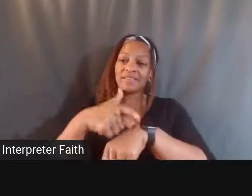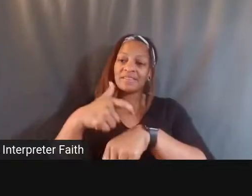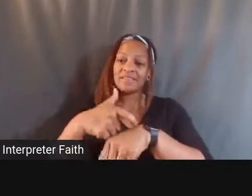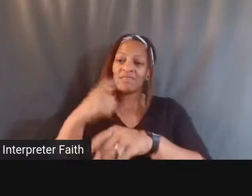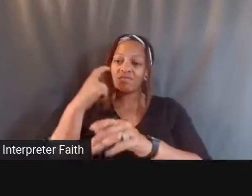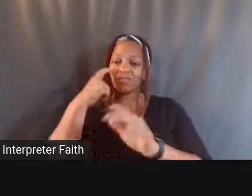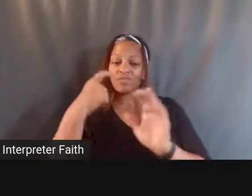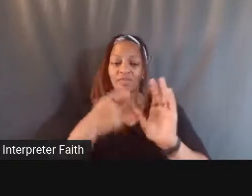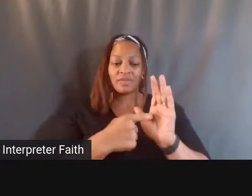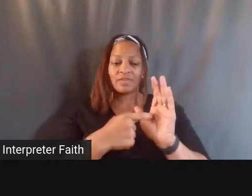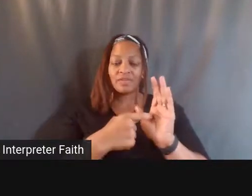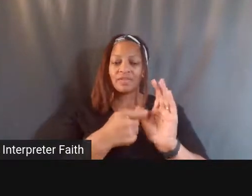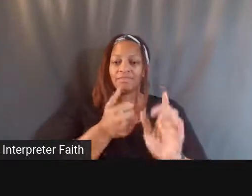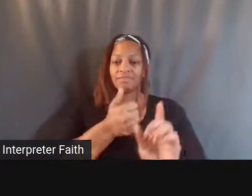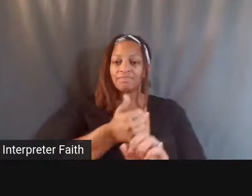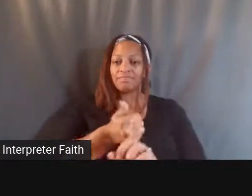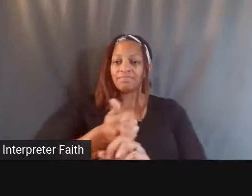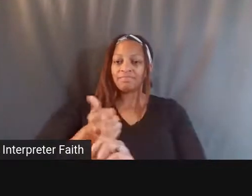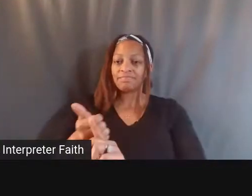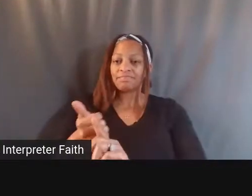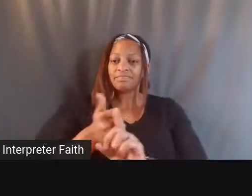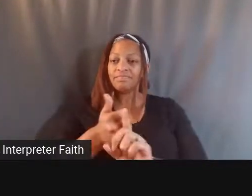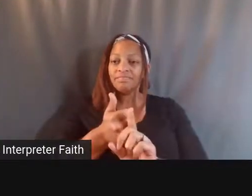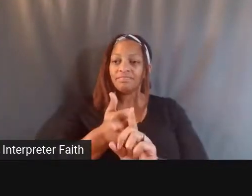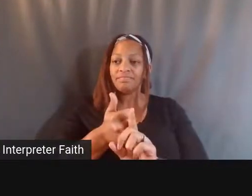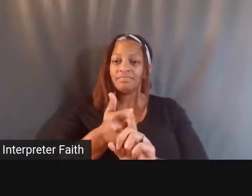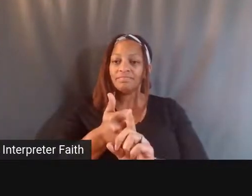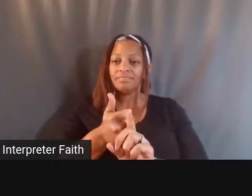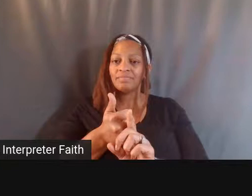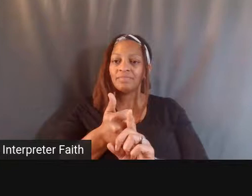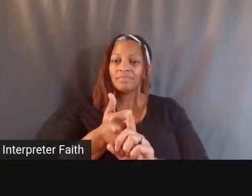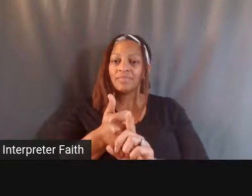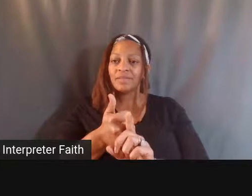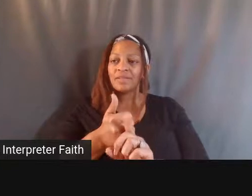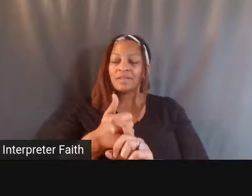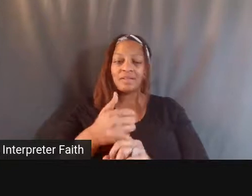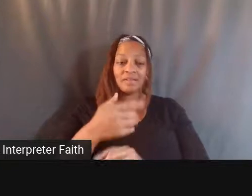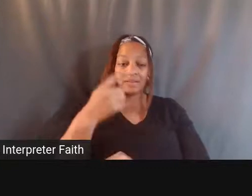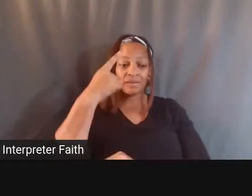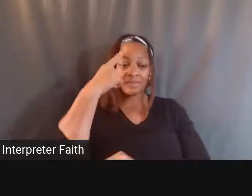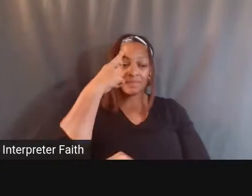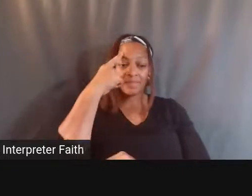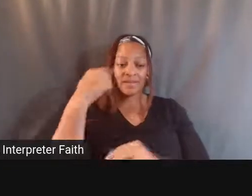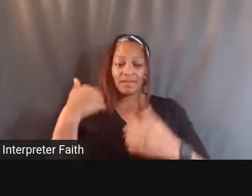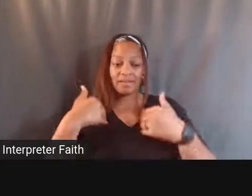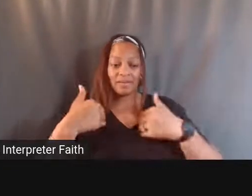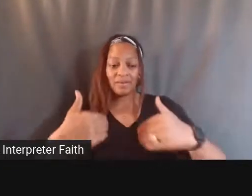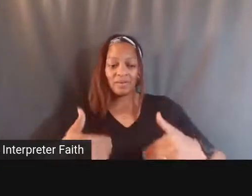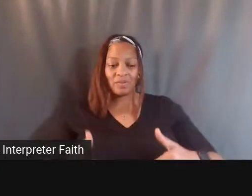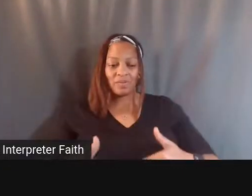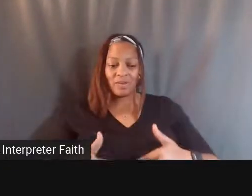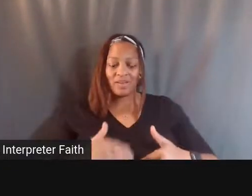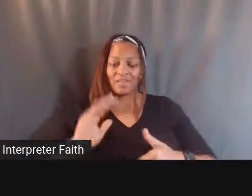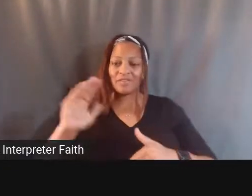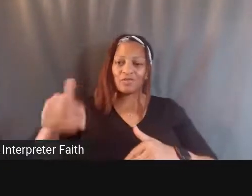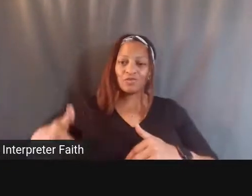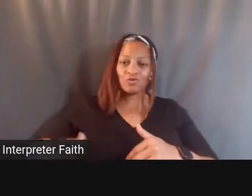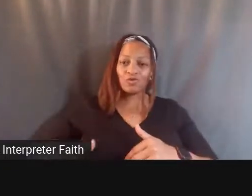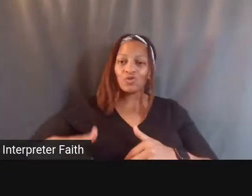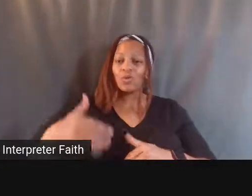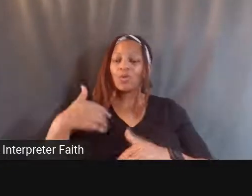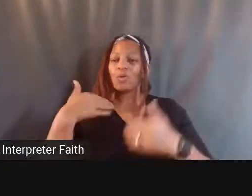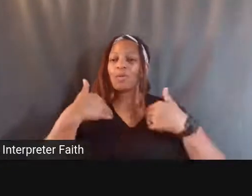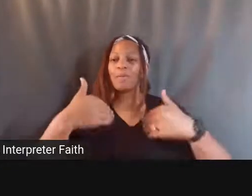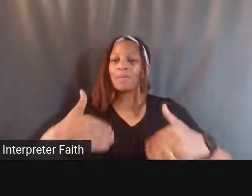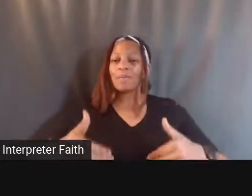ourselves. Not either or, body, mind, but soul, body,